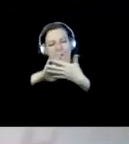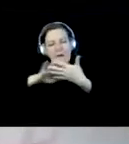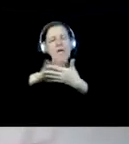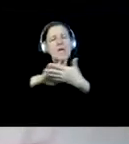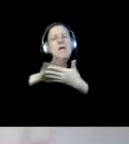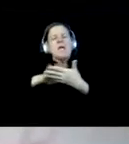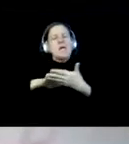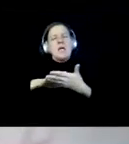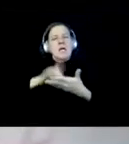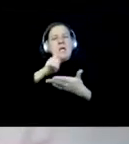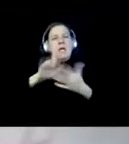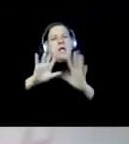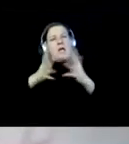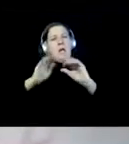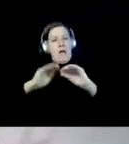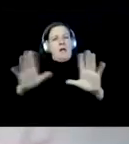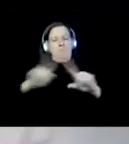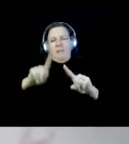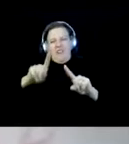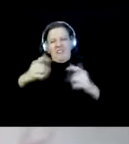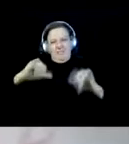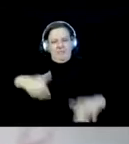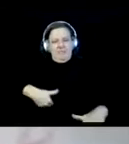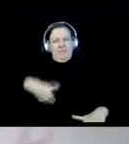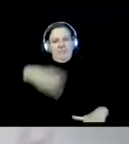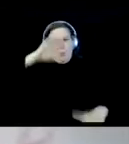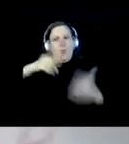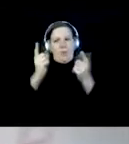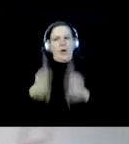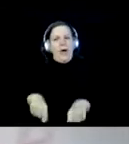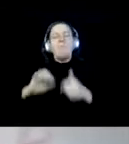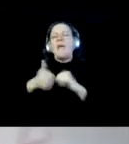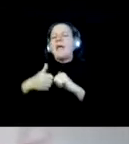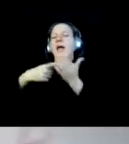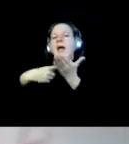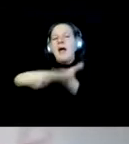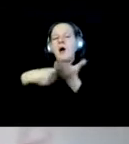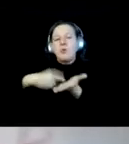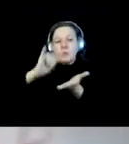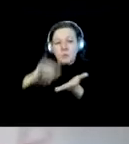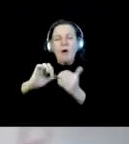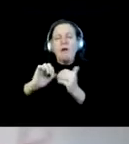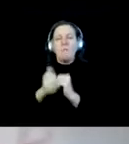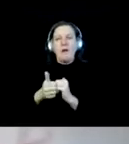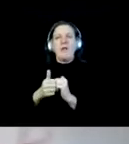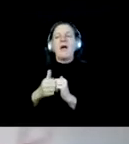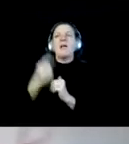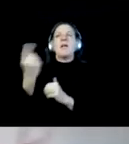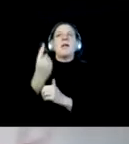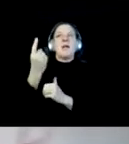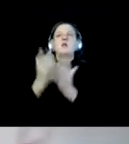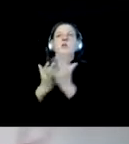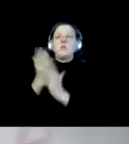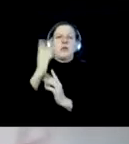and how you can even talk about that. And maybe it's through something kind of so random as a jewelry